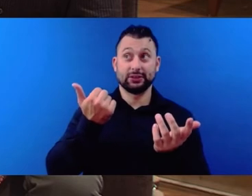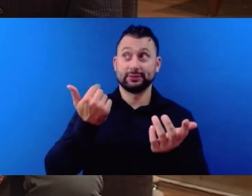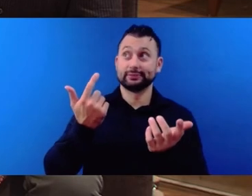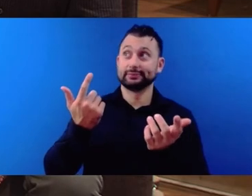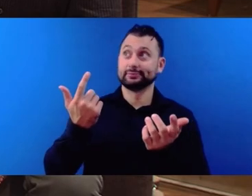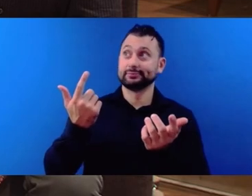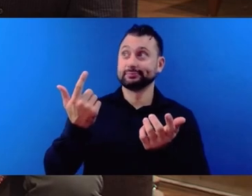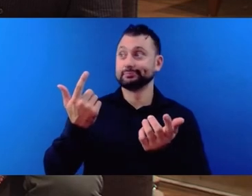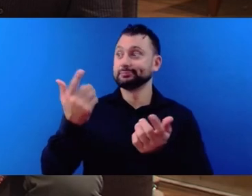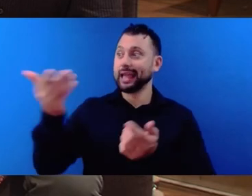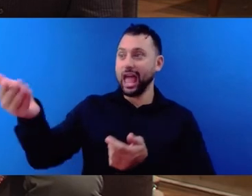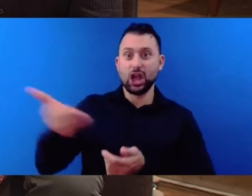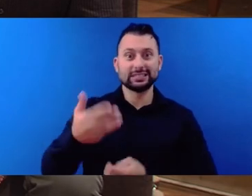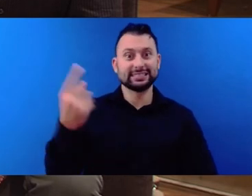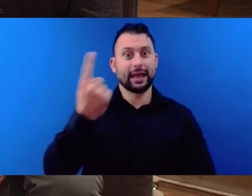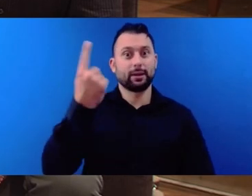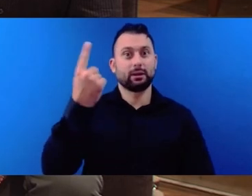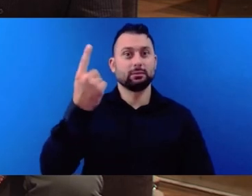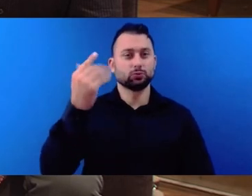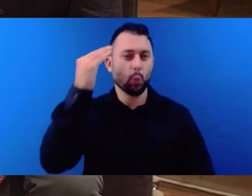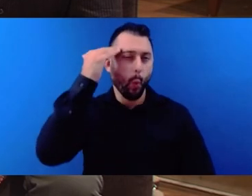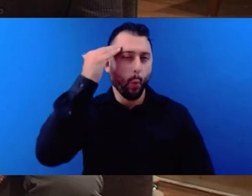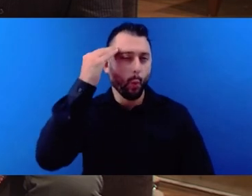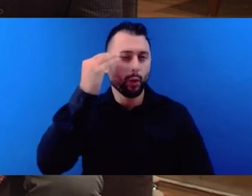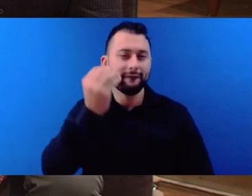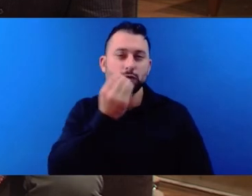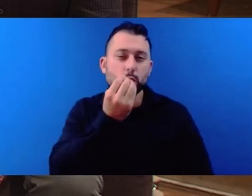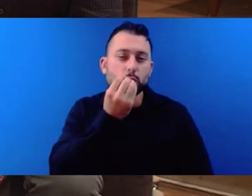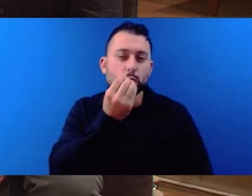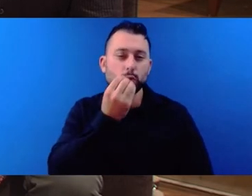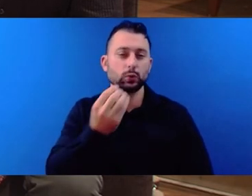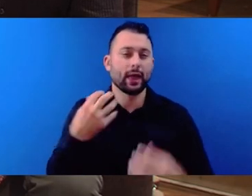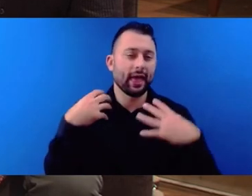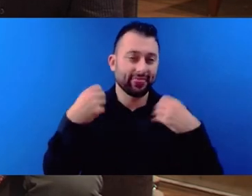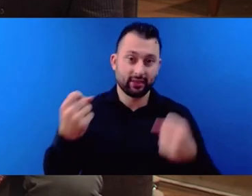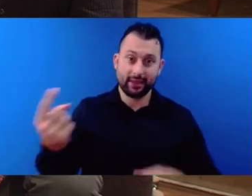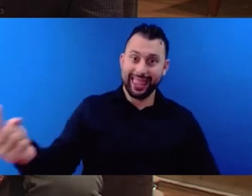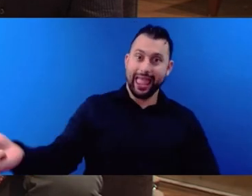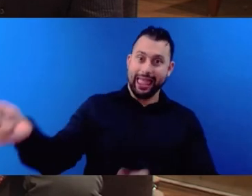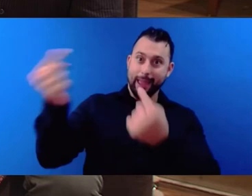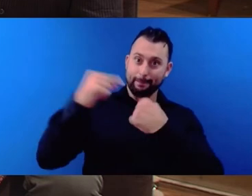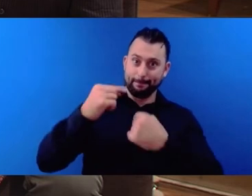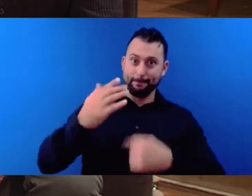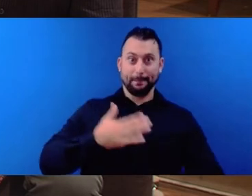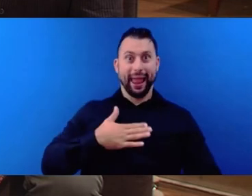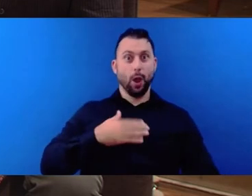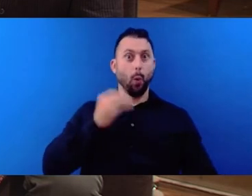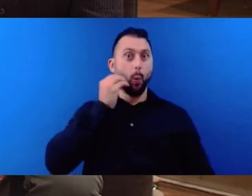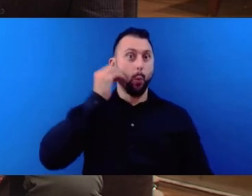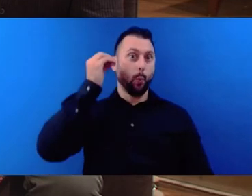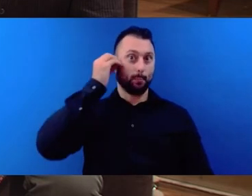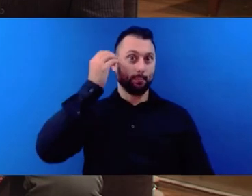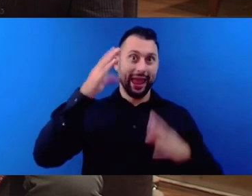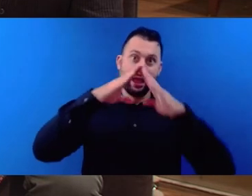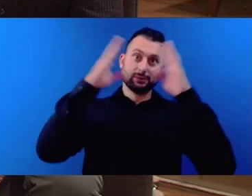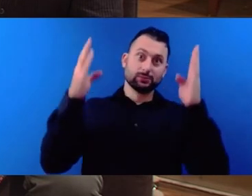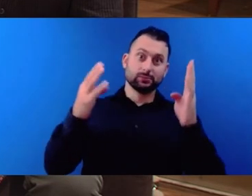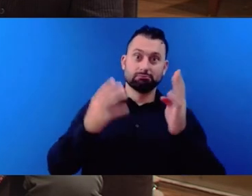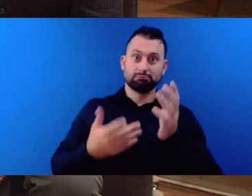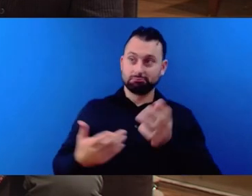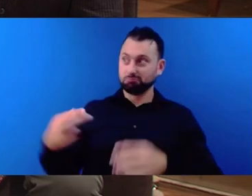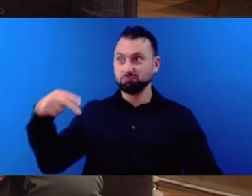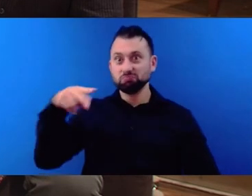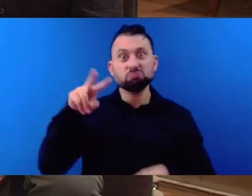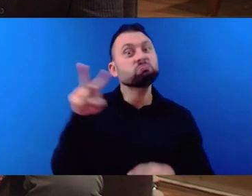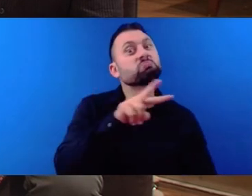providing a professional to come into the house, check out the refrigerator, be a coach to individuals, to